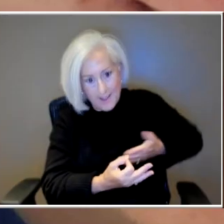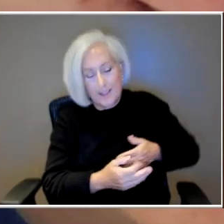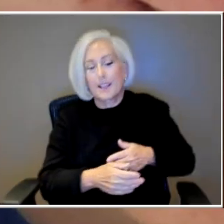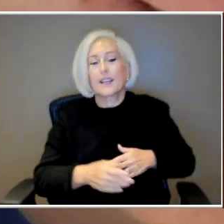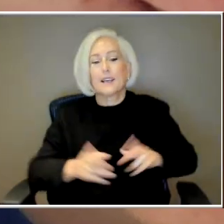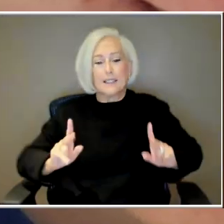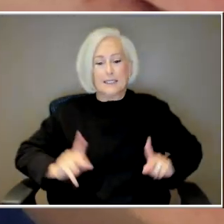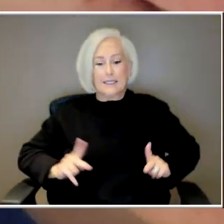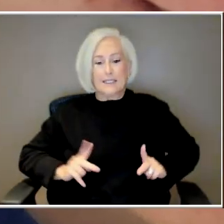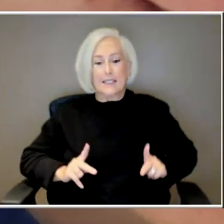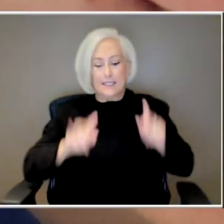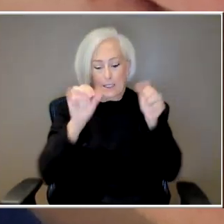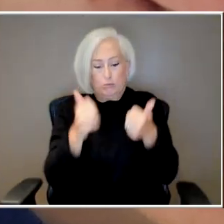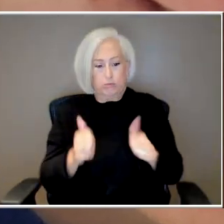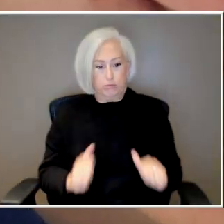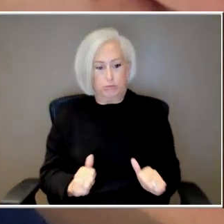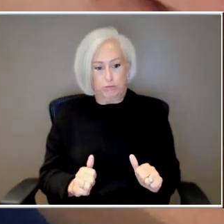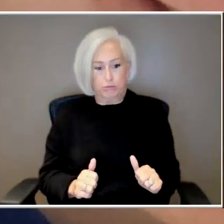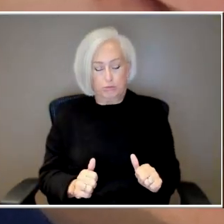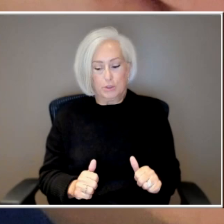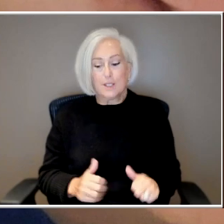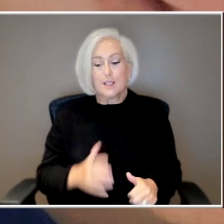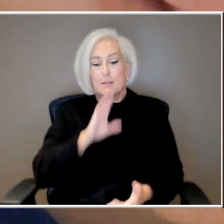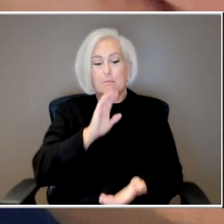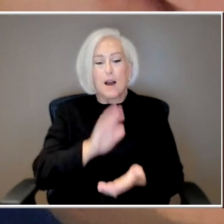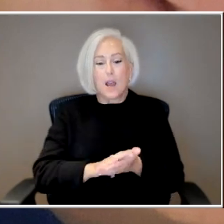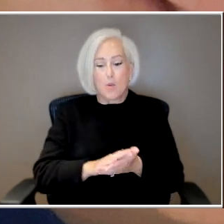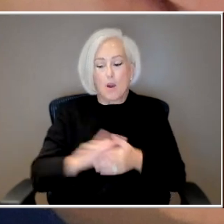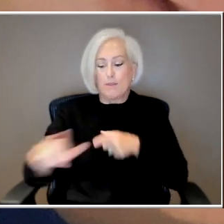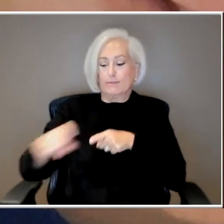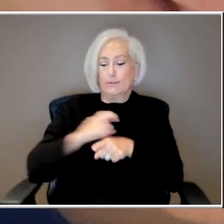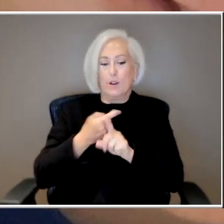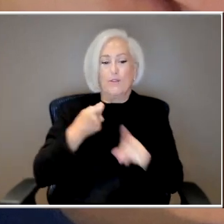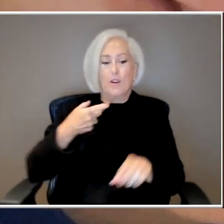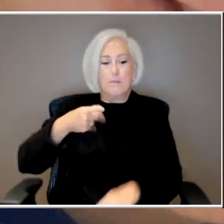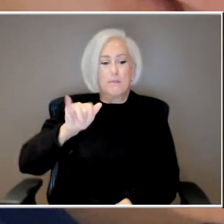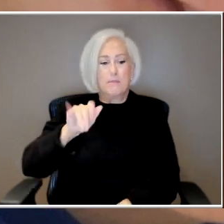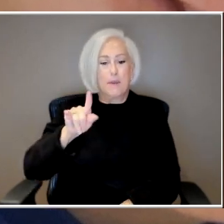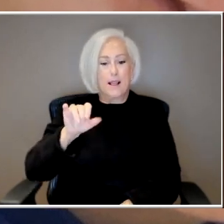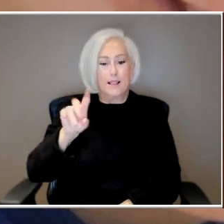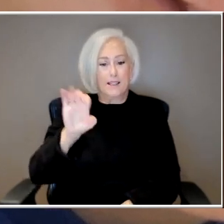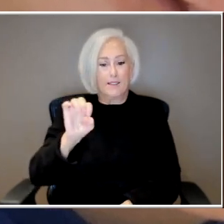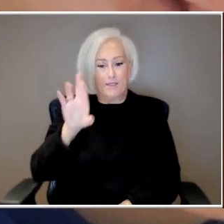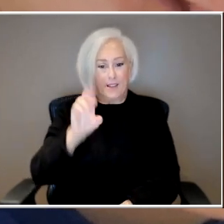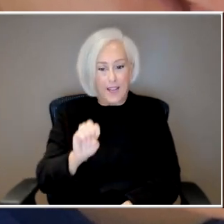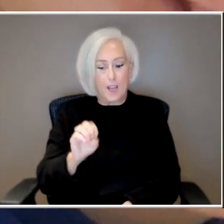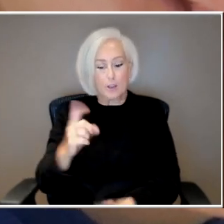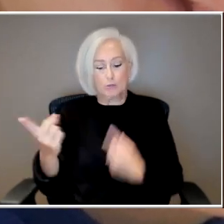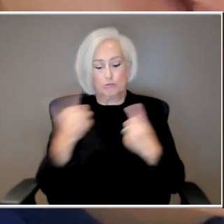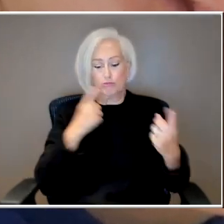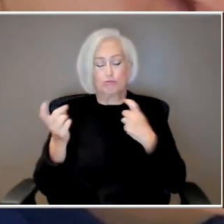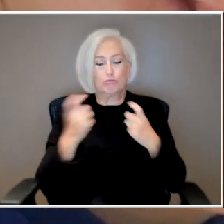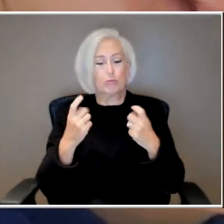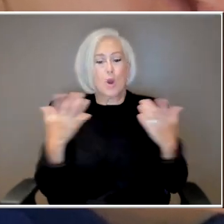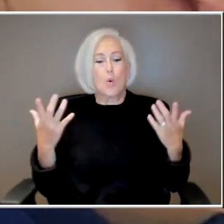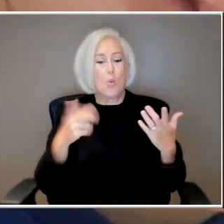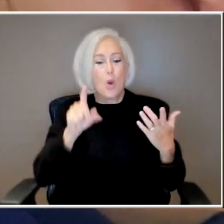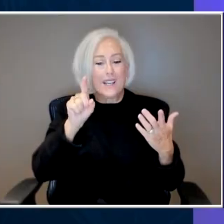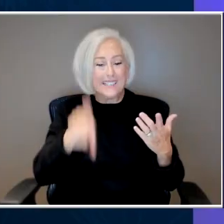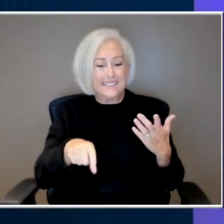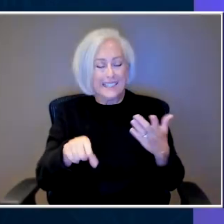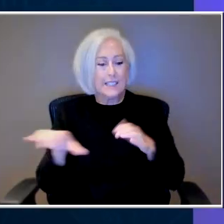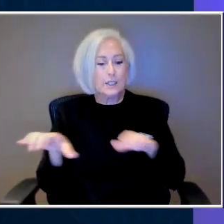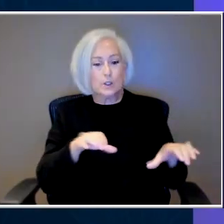from palliative care, and they were asking her how far they wanted to go to rescue me, to what condition I would be okay in coming